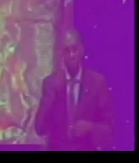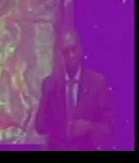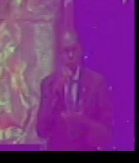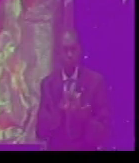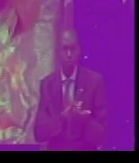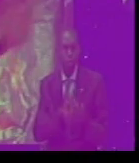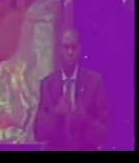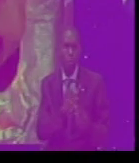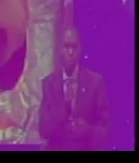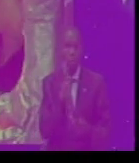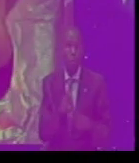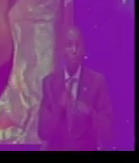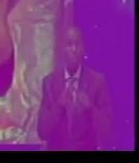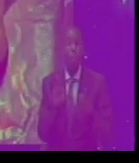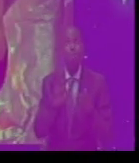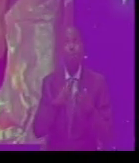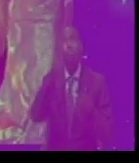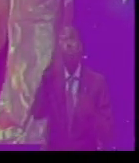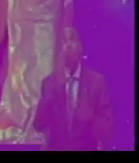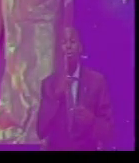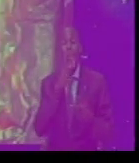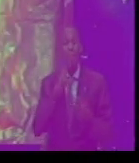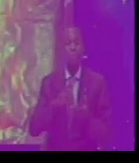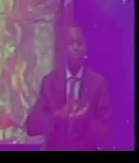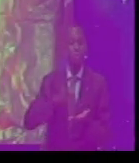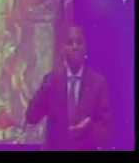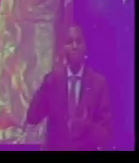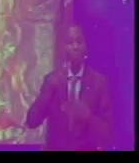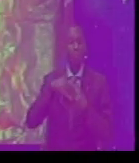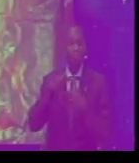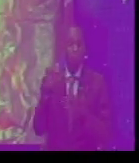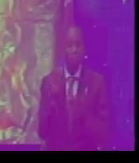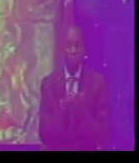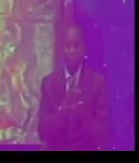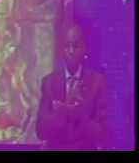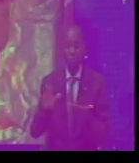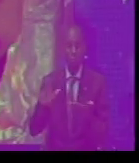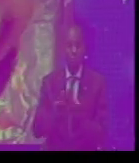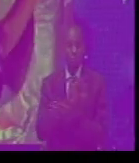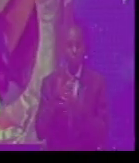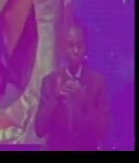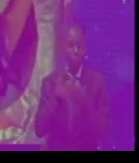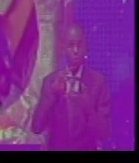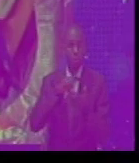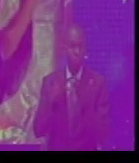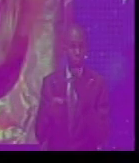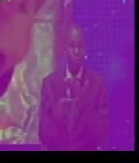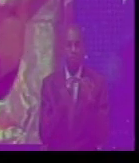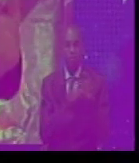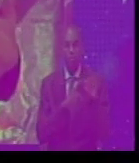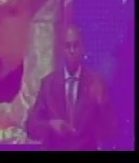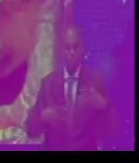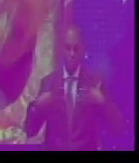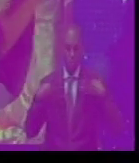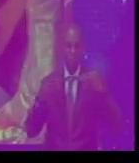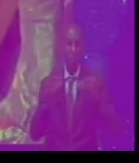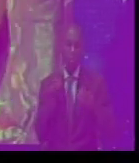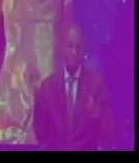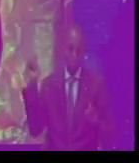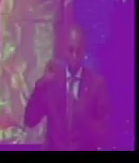pillows in order to sleep, looking for inhaler to help myself. But to God be the glory. After